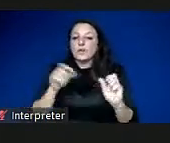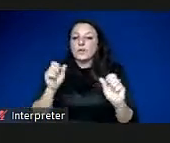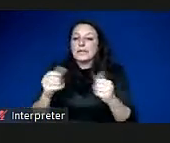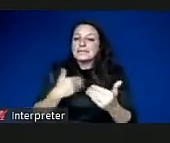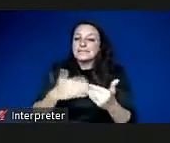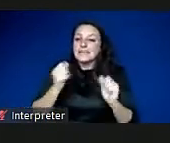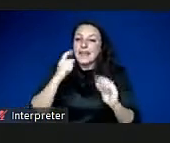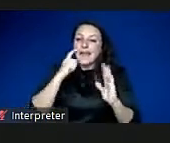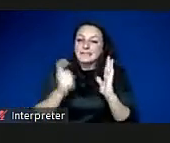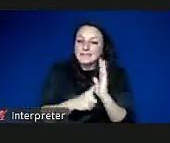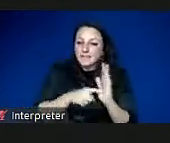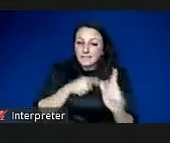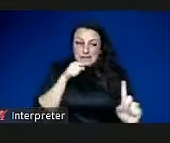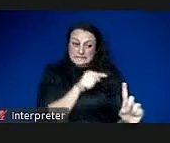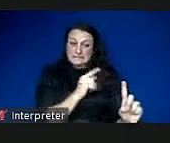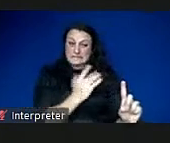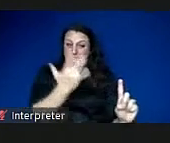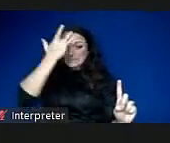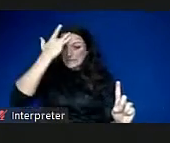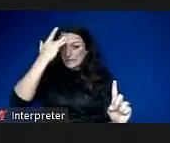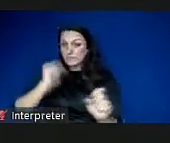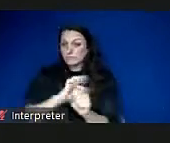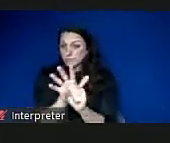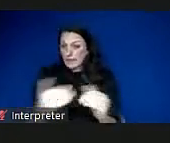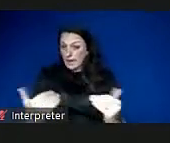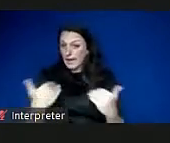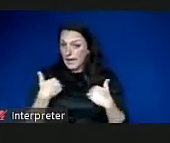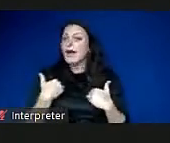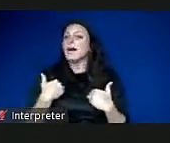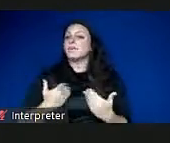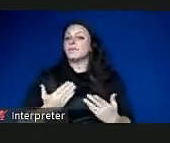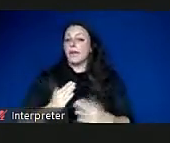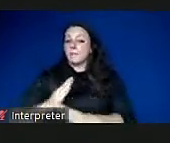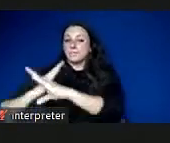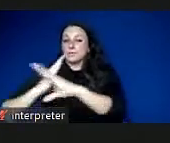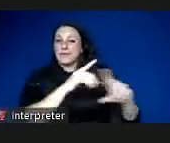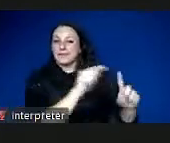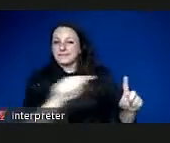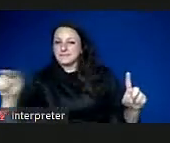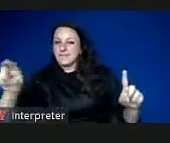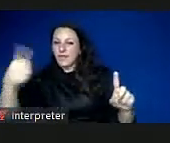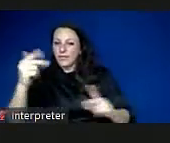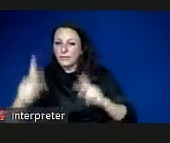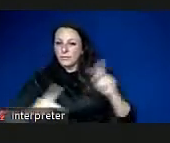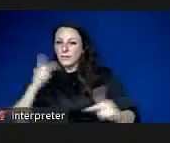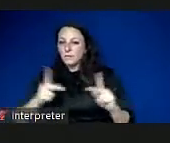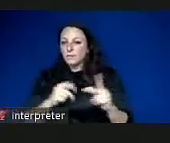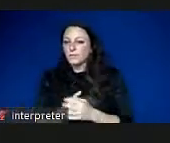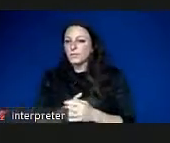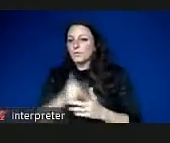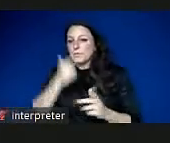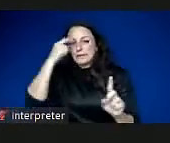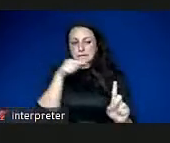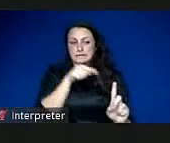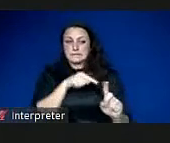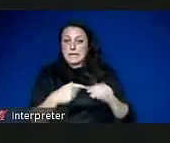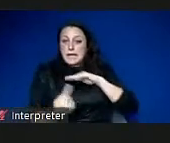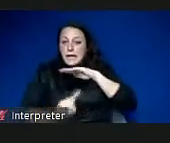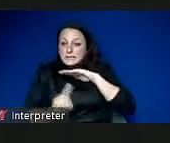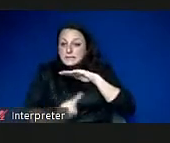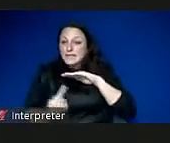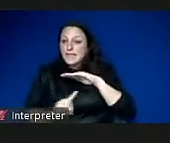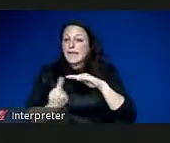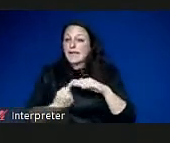as soon as those cases occurred, and then to prevent that next generation of transmission by isolating those cases, quarantining